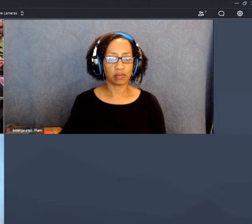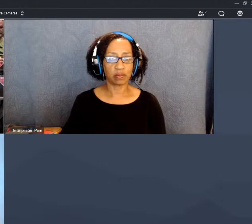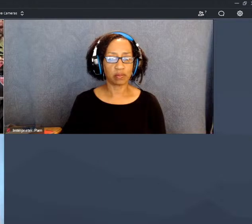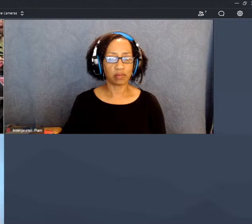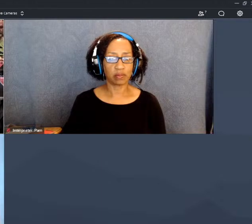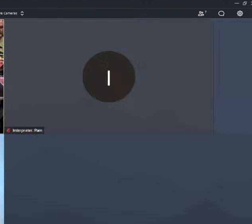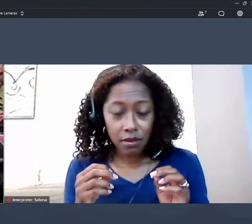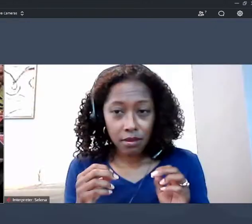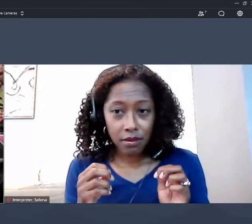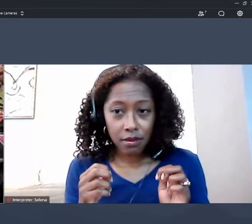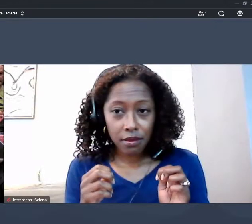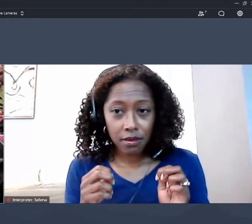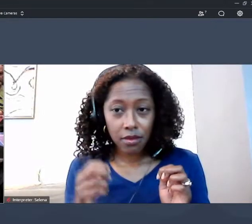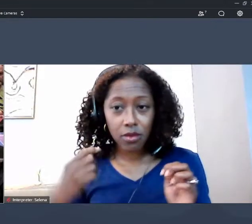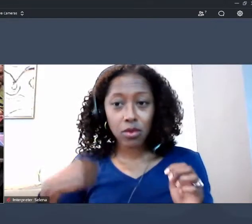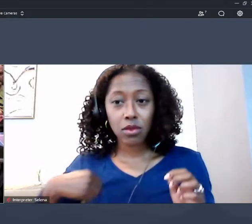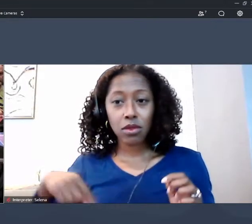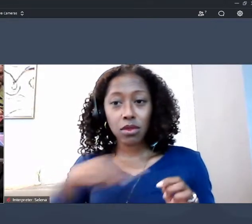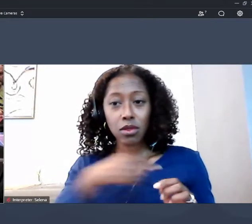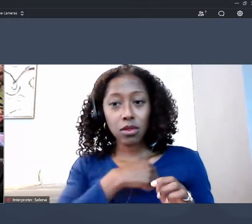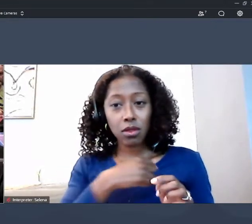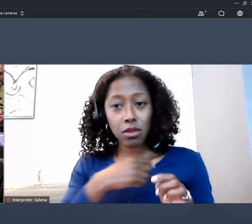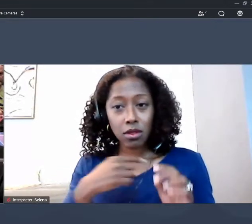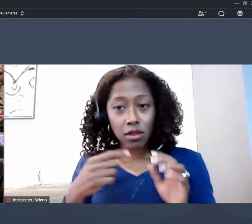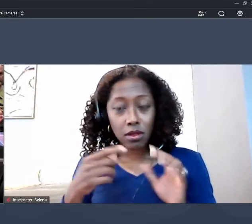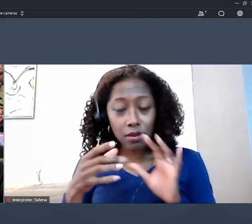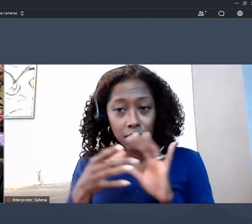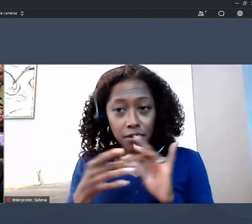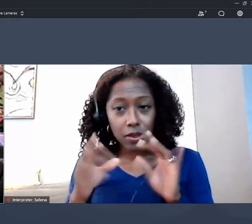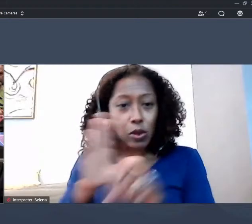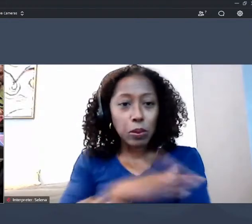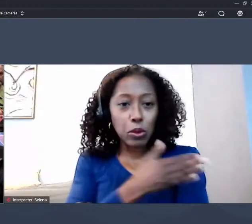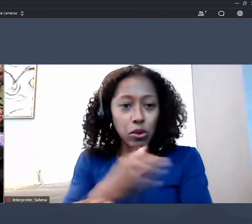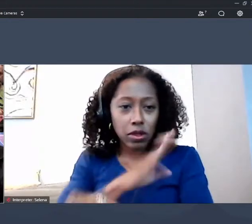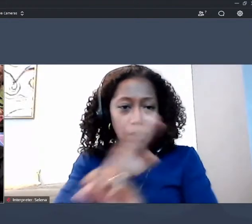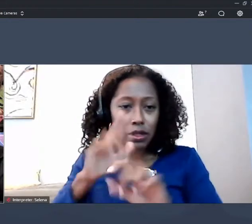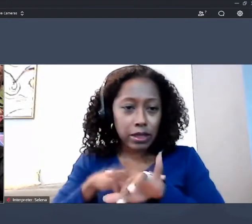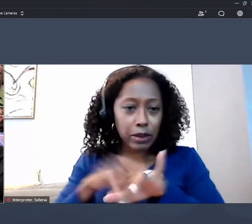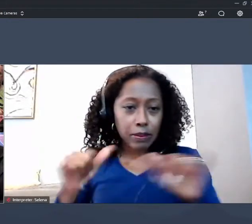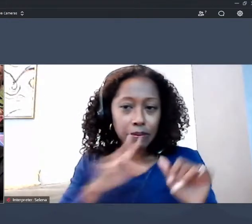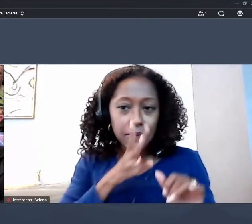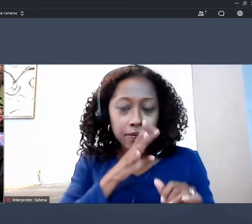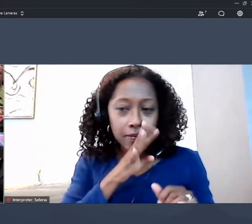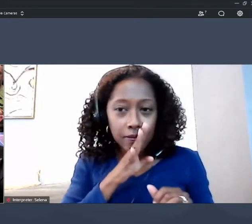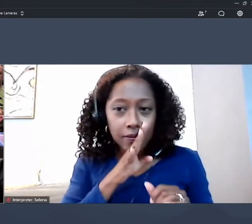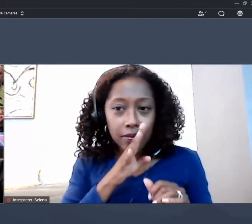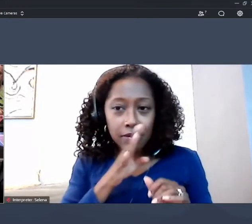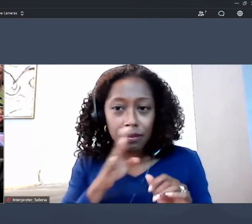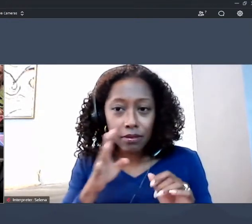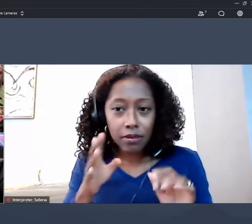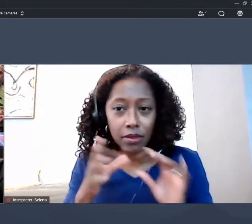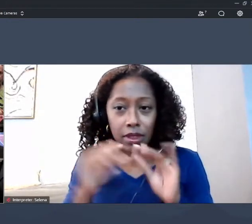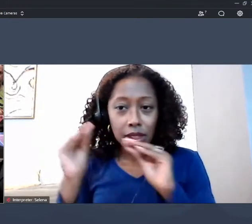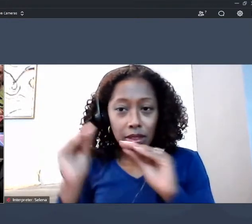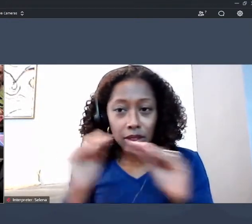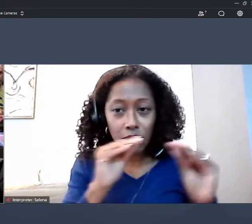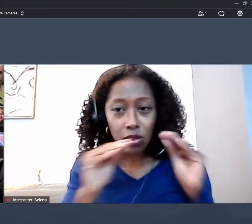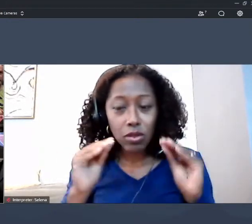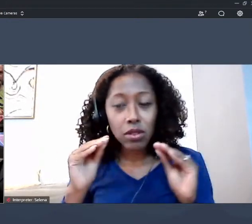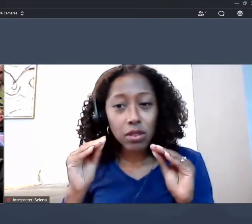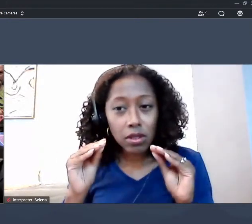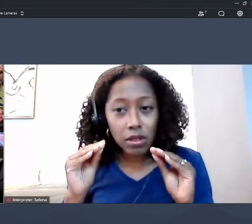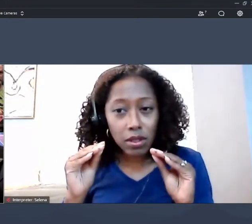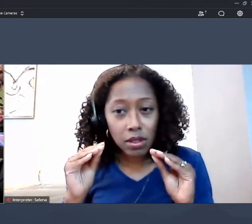2007. And whereas the reputation as a trio whose soulful ballads featured their melodious voices